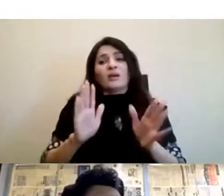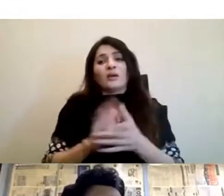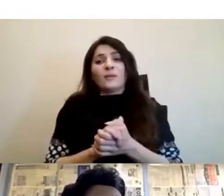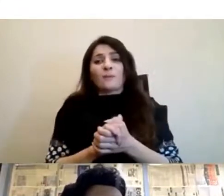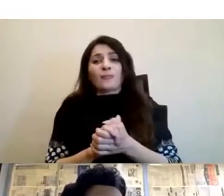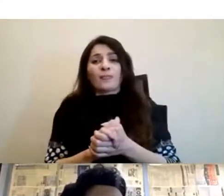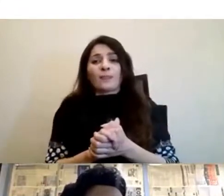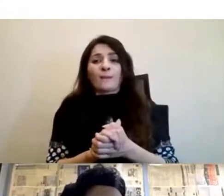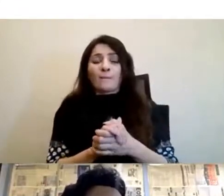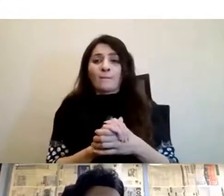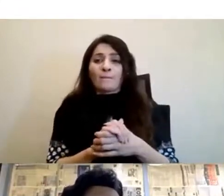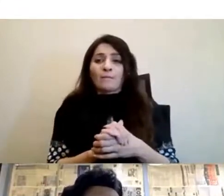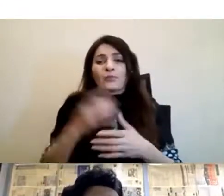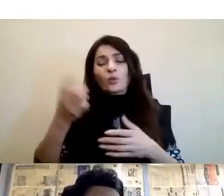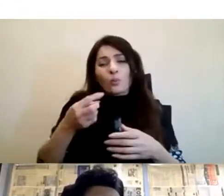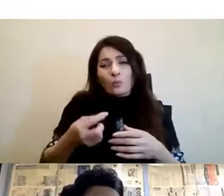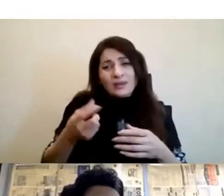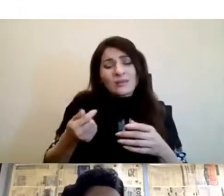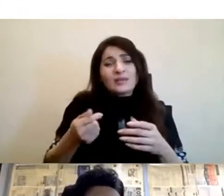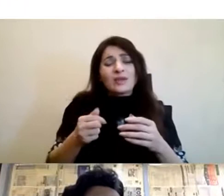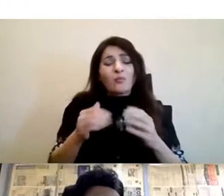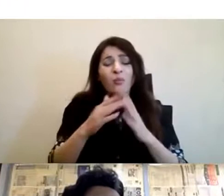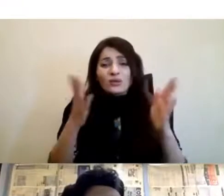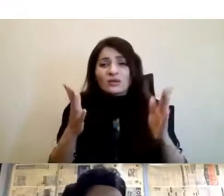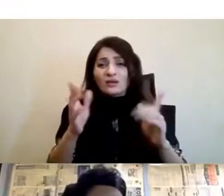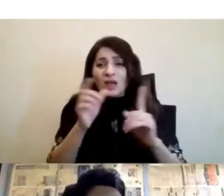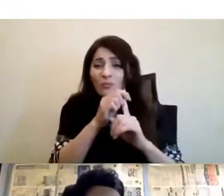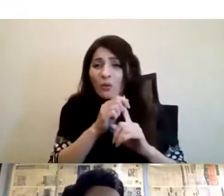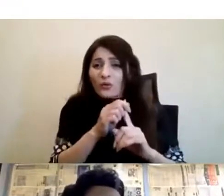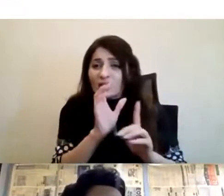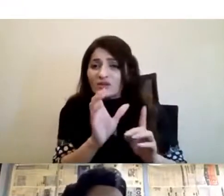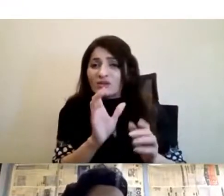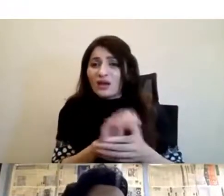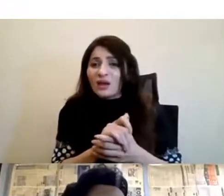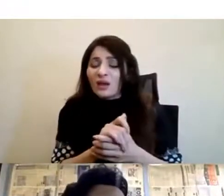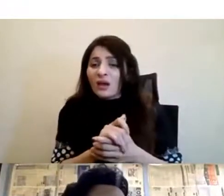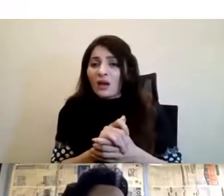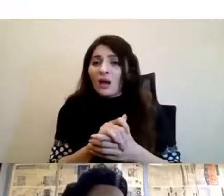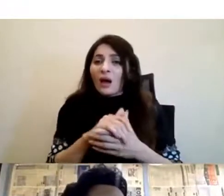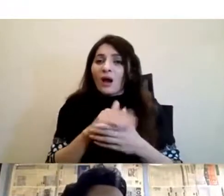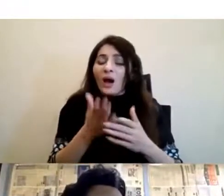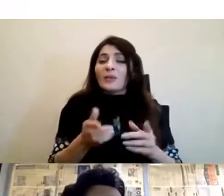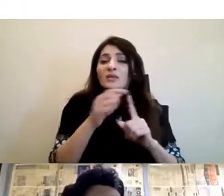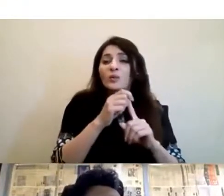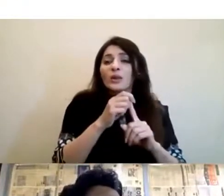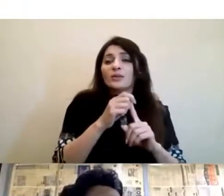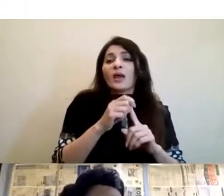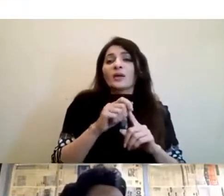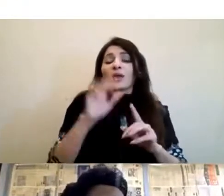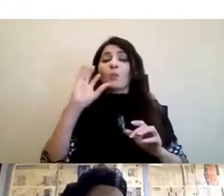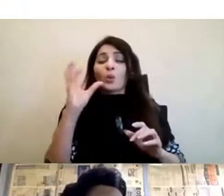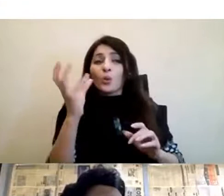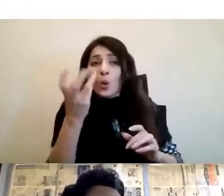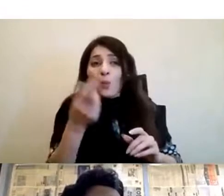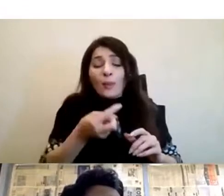critical part where you need to adopt a global payment gateway methods, which is a